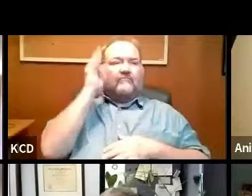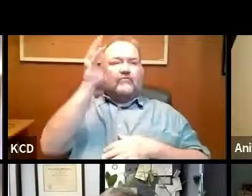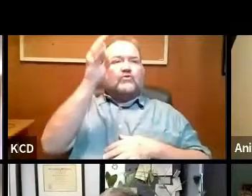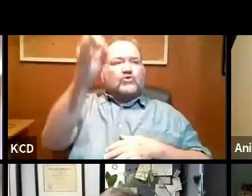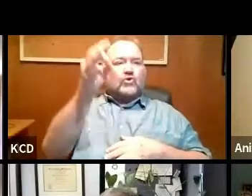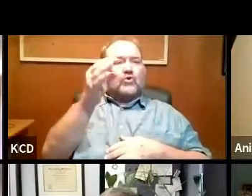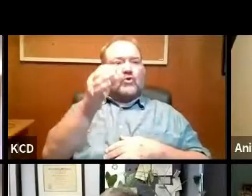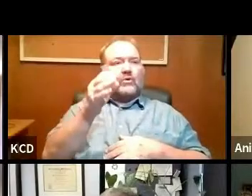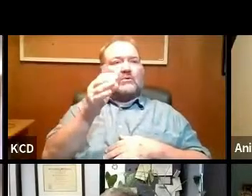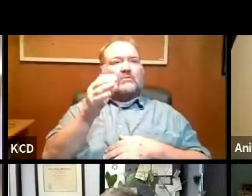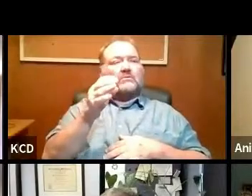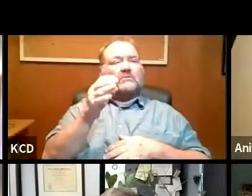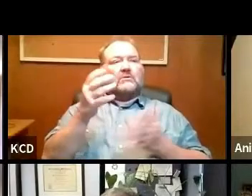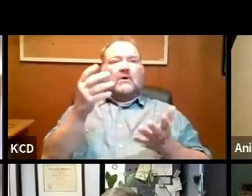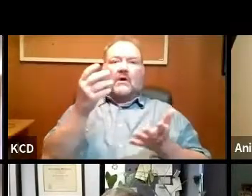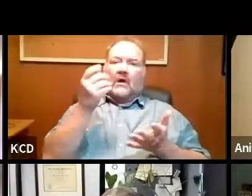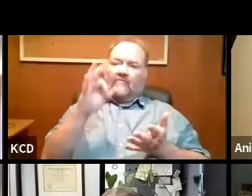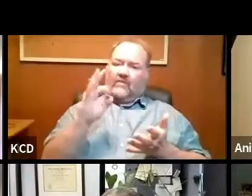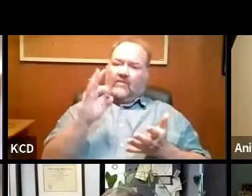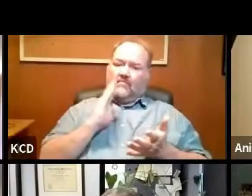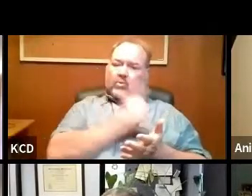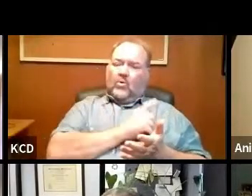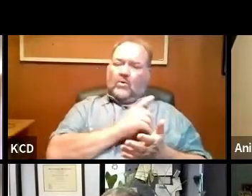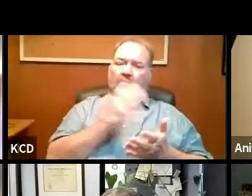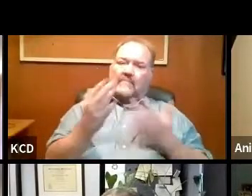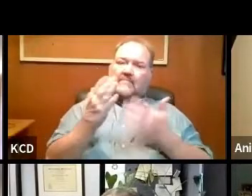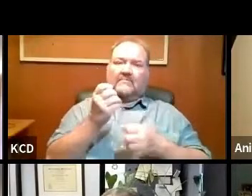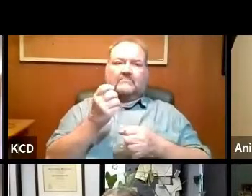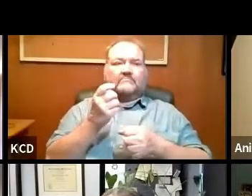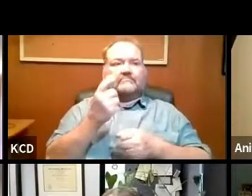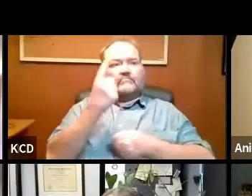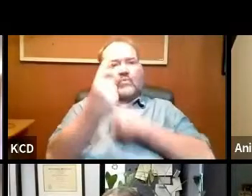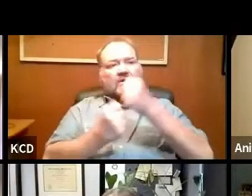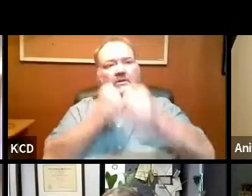directions for the board, probably over the next year or so.